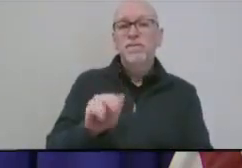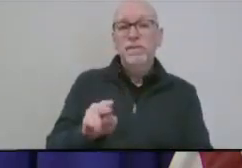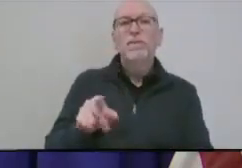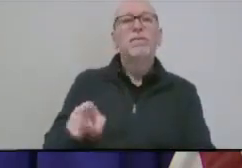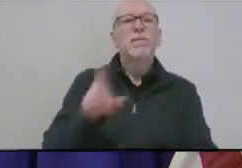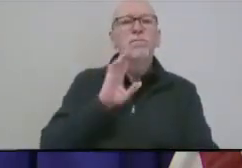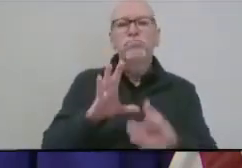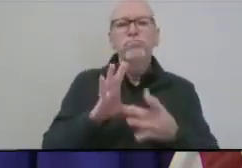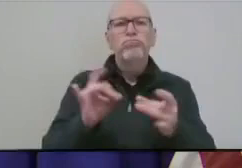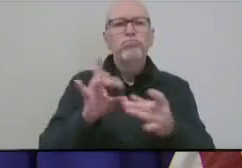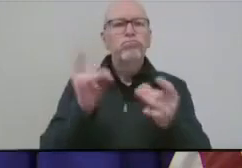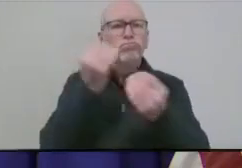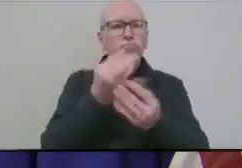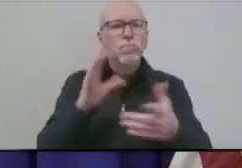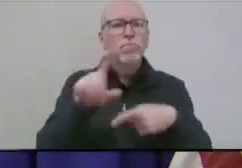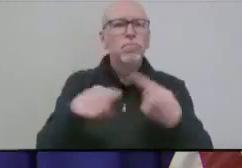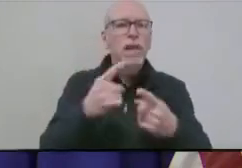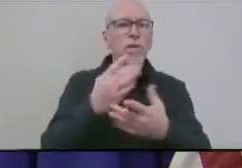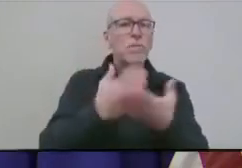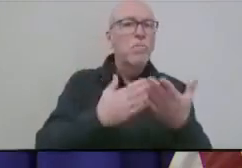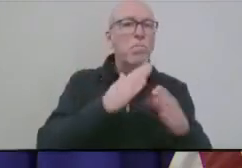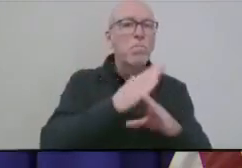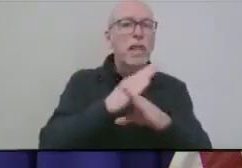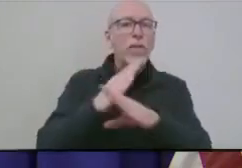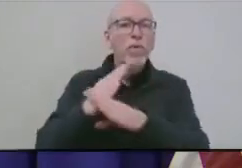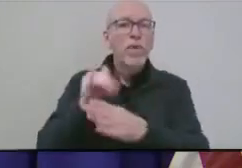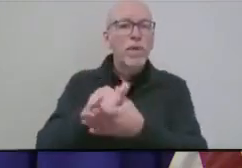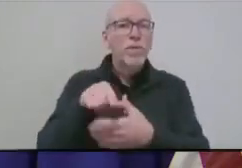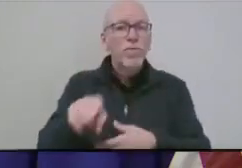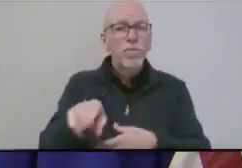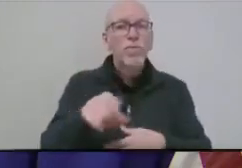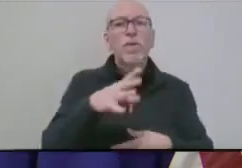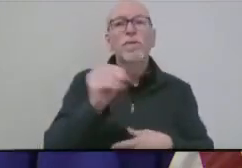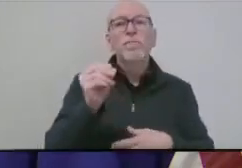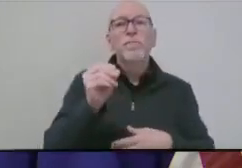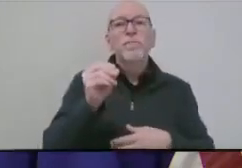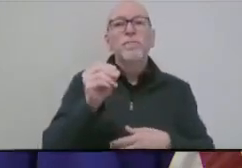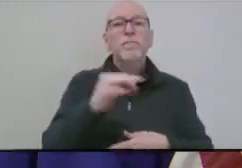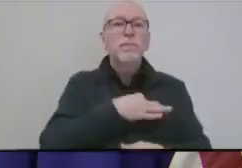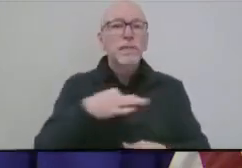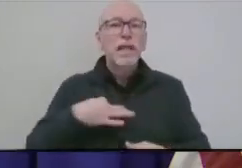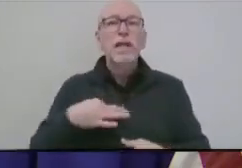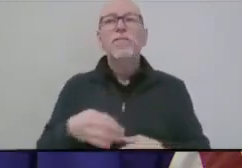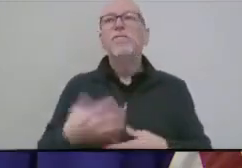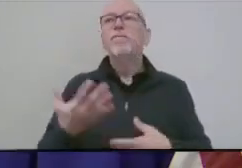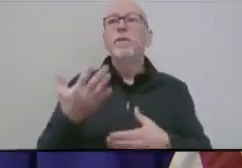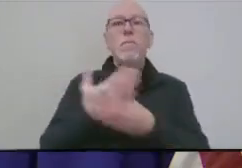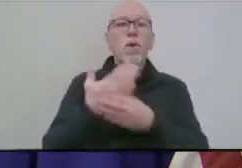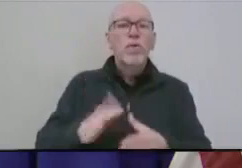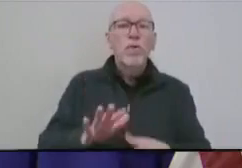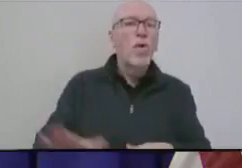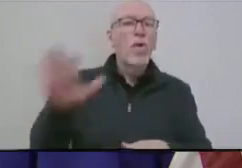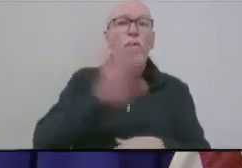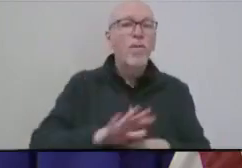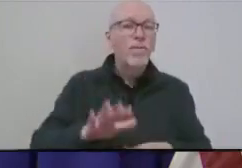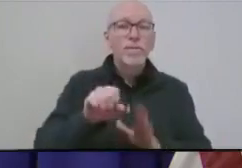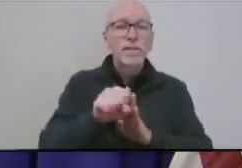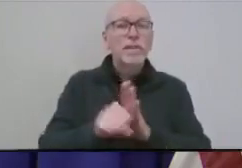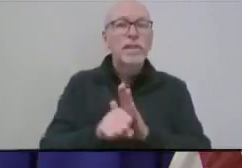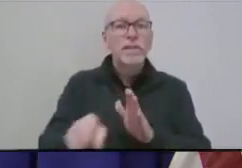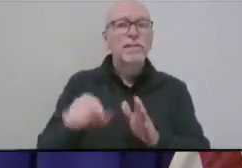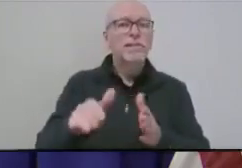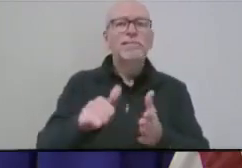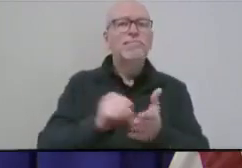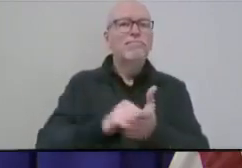us on the barriers that you and staff and partners out in the field are removing on a